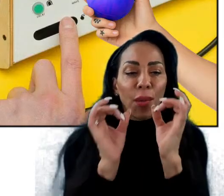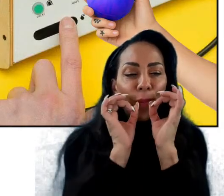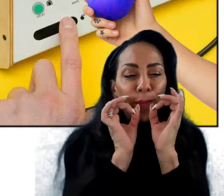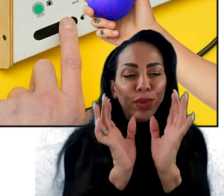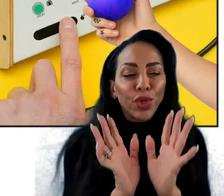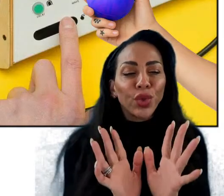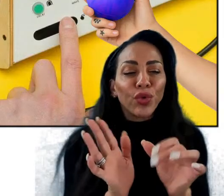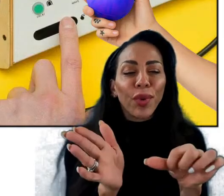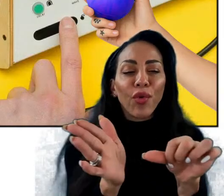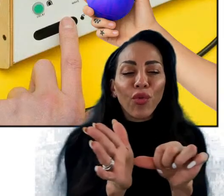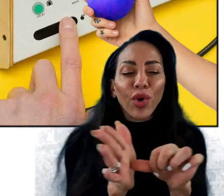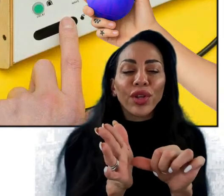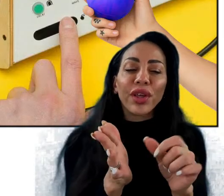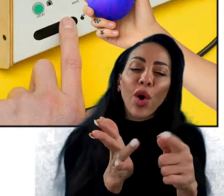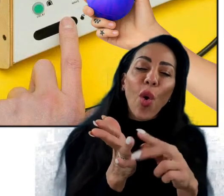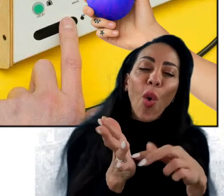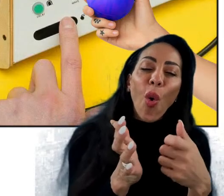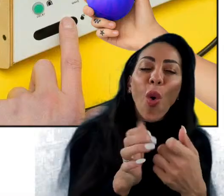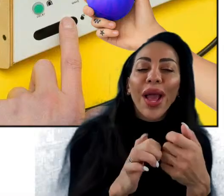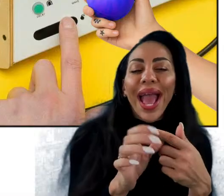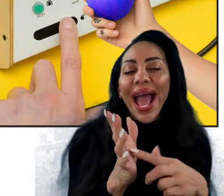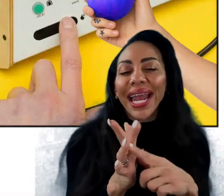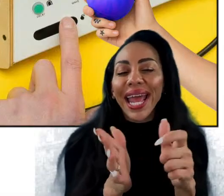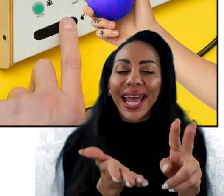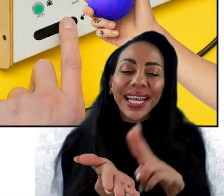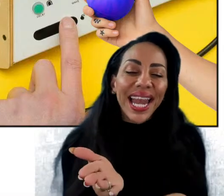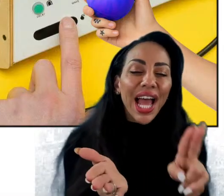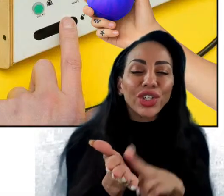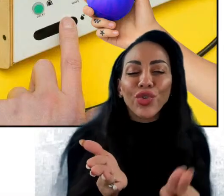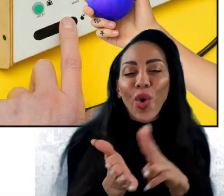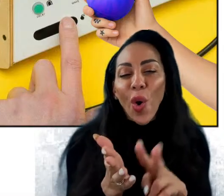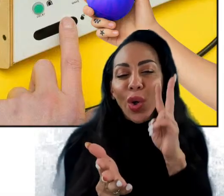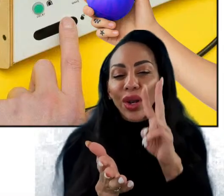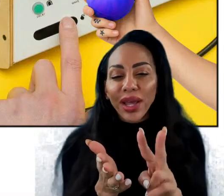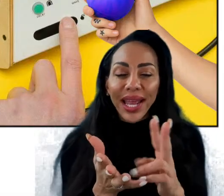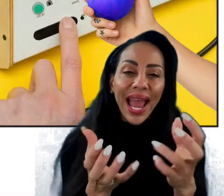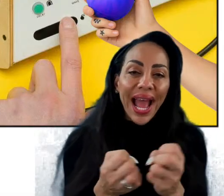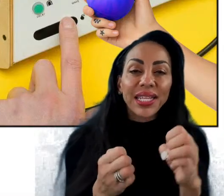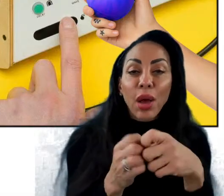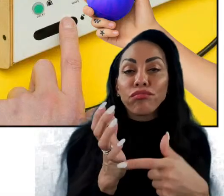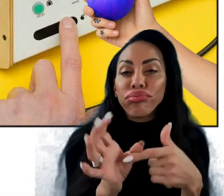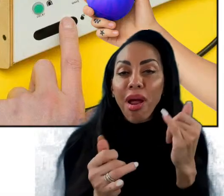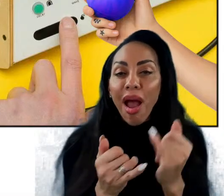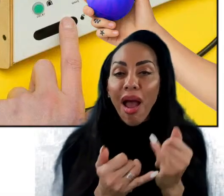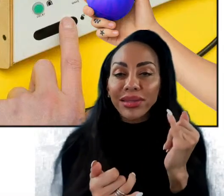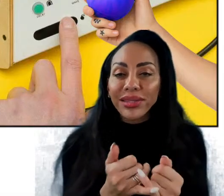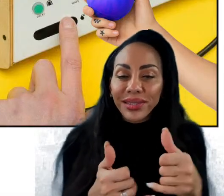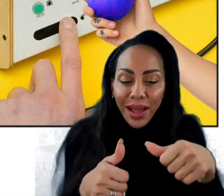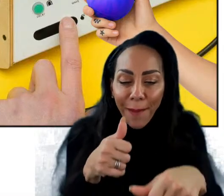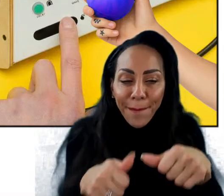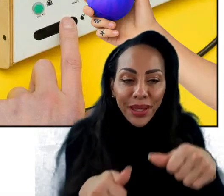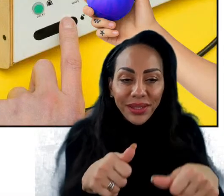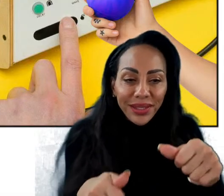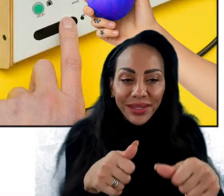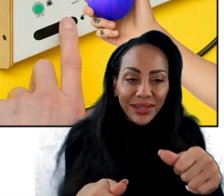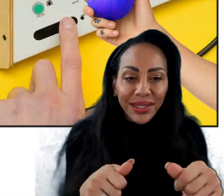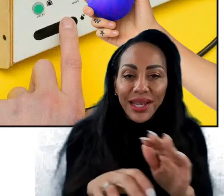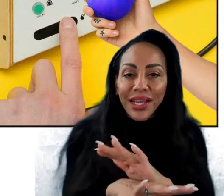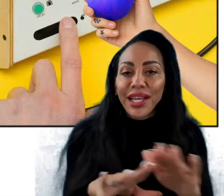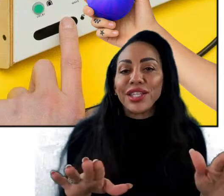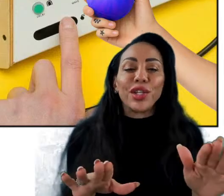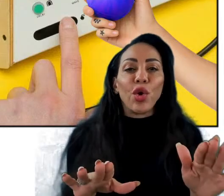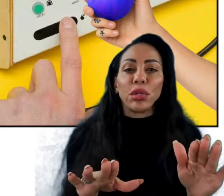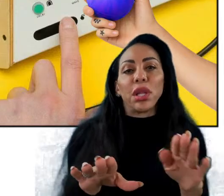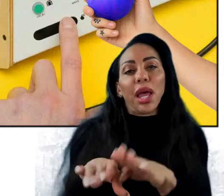wood. It's very organic, very natural looking. It's got these lovely brass tactile buttons on it. Not a conventional synthesizer, but it just sounds